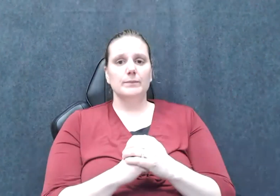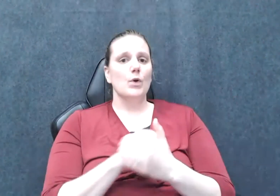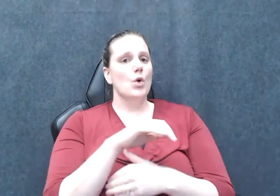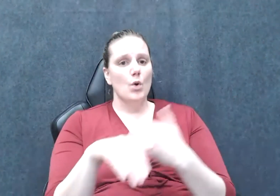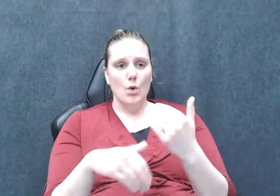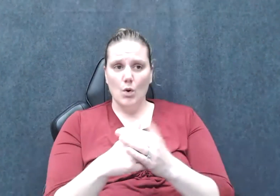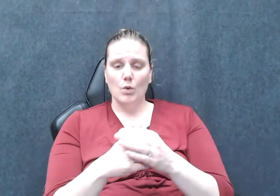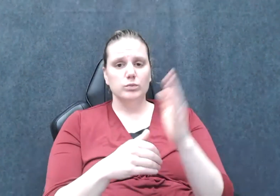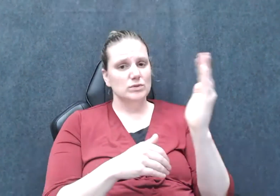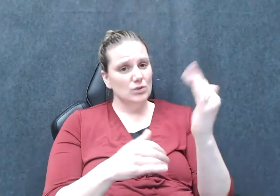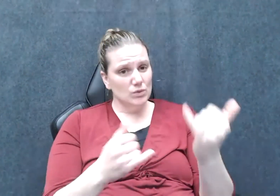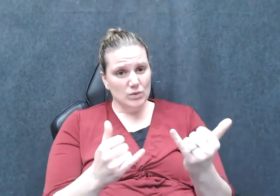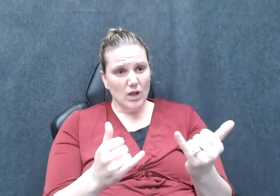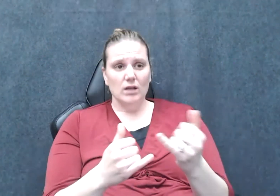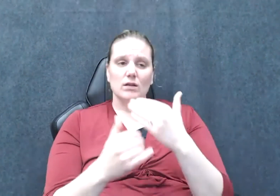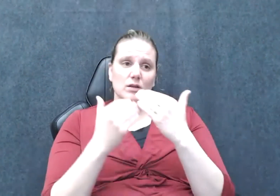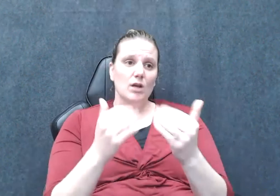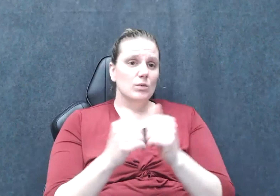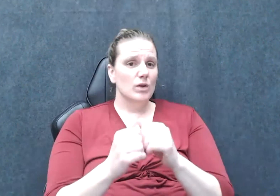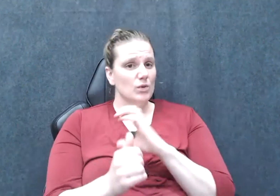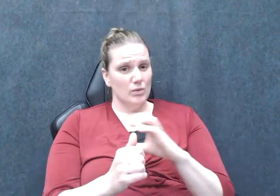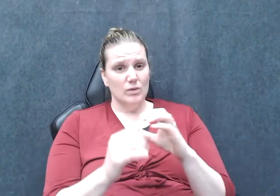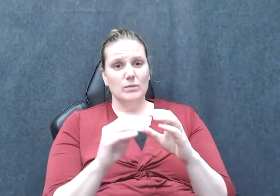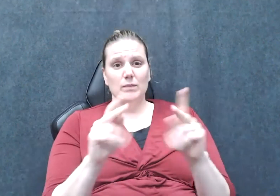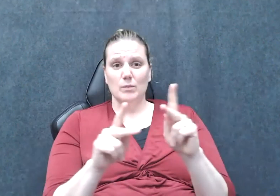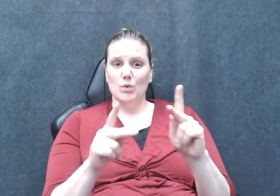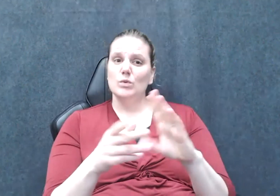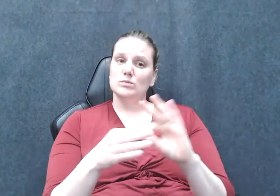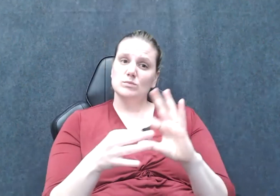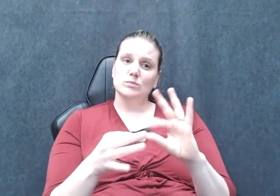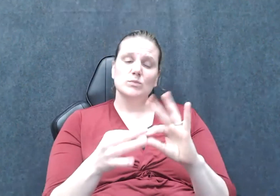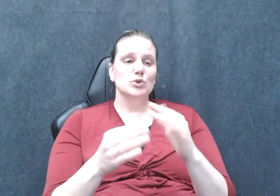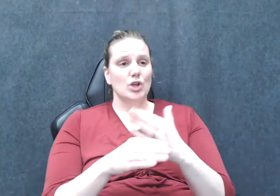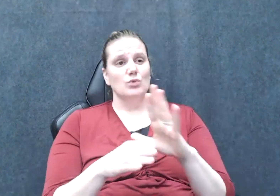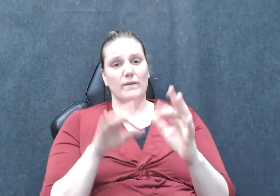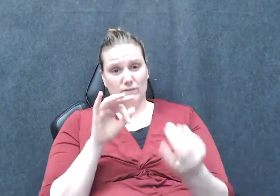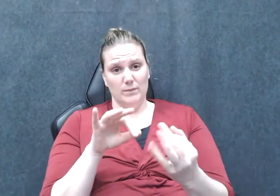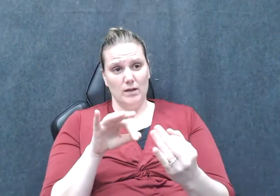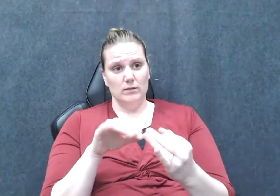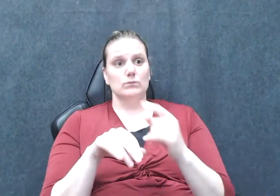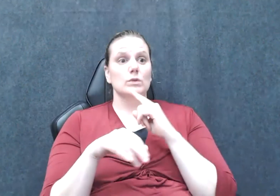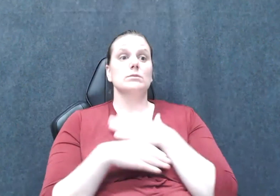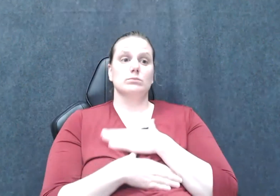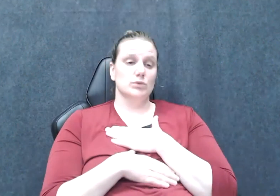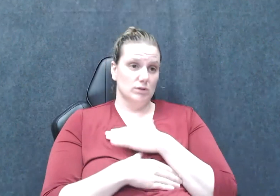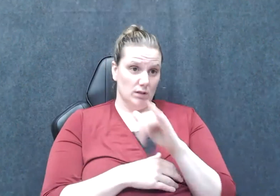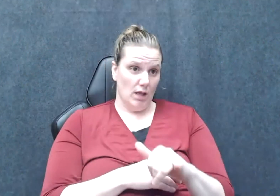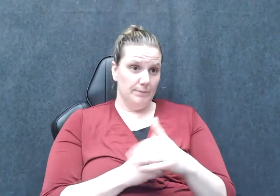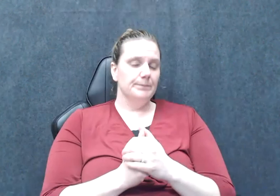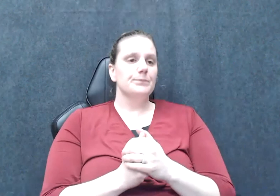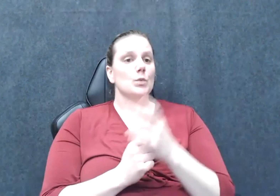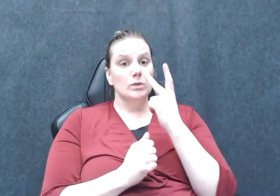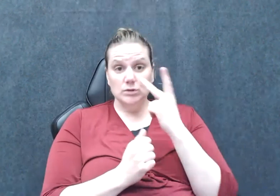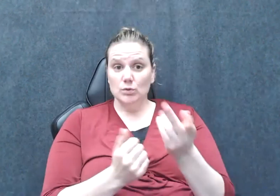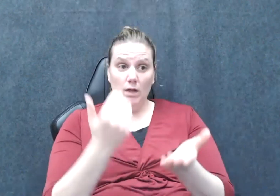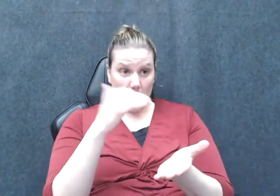of our presenters today, and a thank you to our community members who spoke today and shared your feedback. It is much appreciated. We will see you